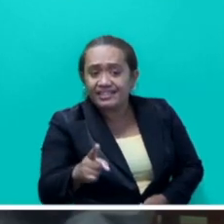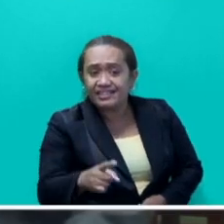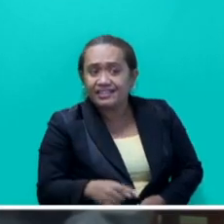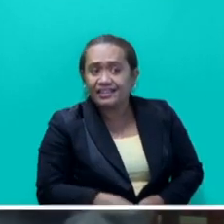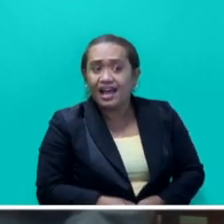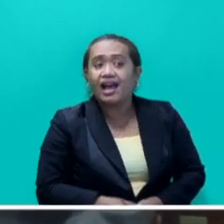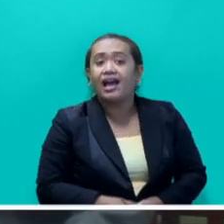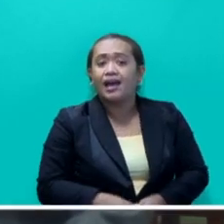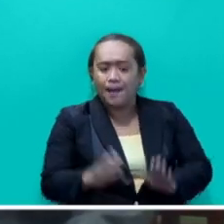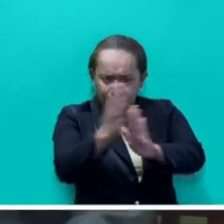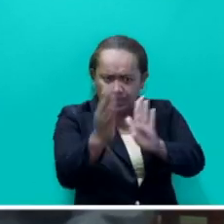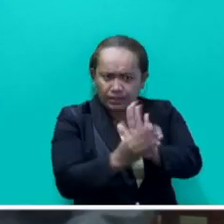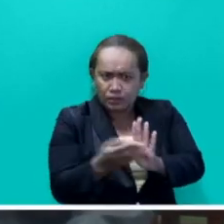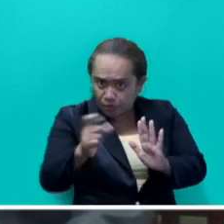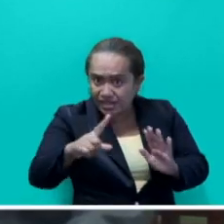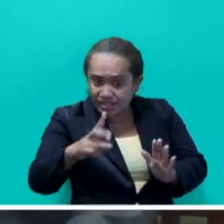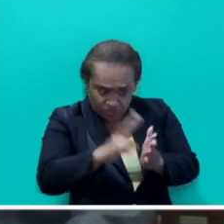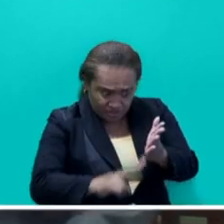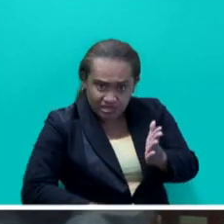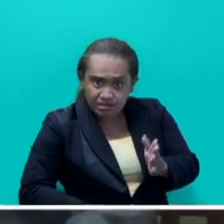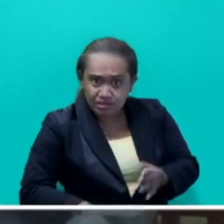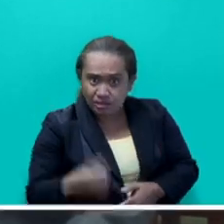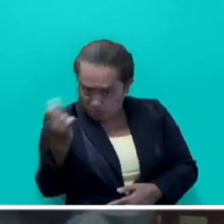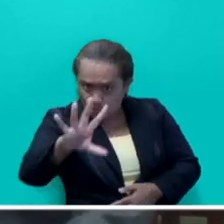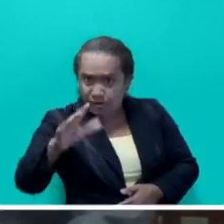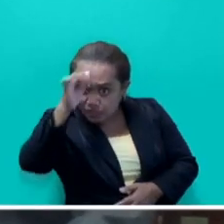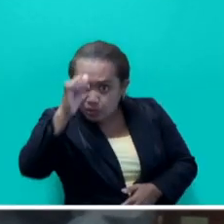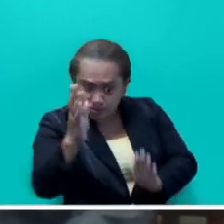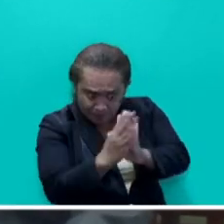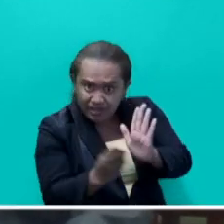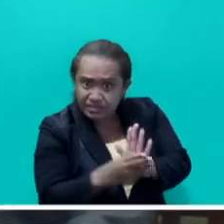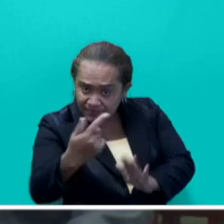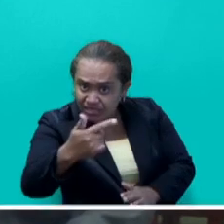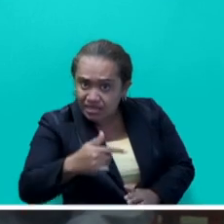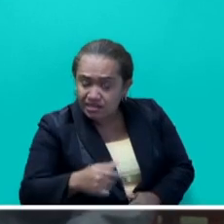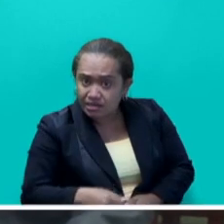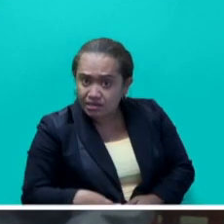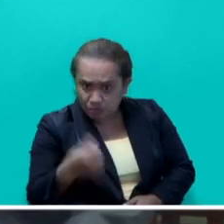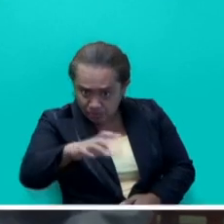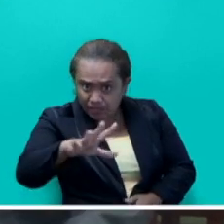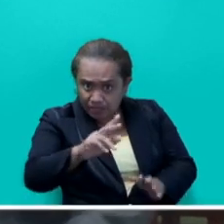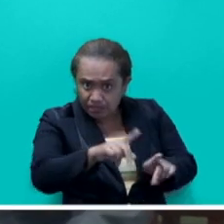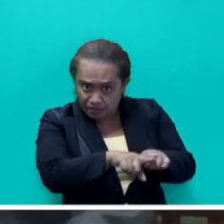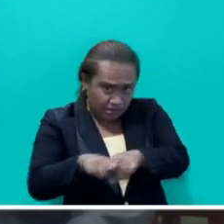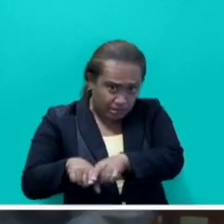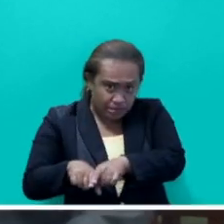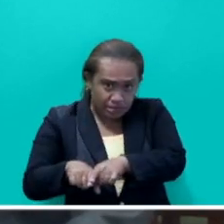itself, let alone understanding what the amendments are for?